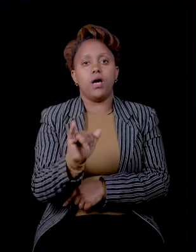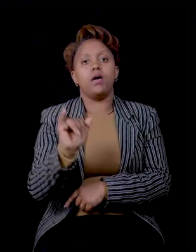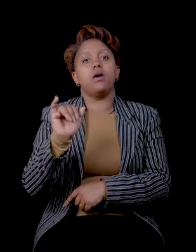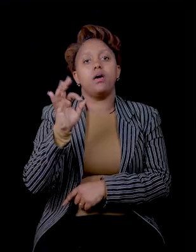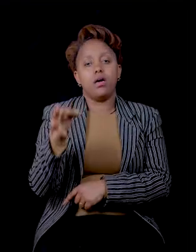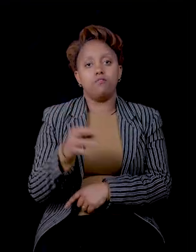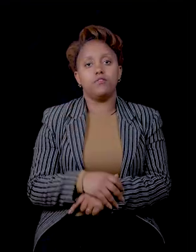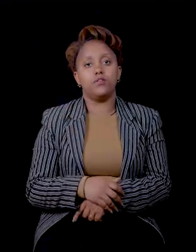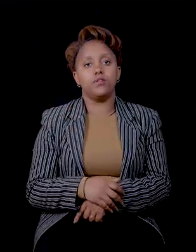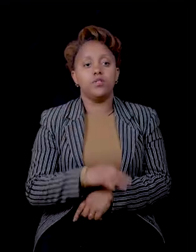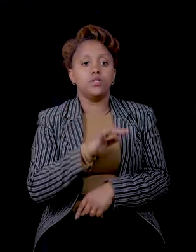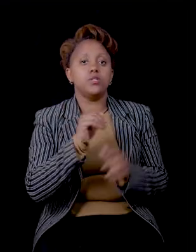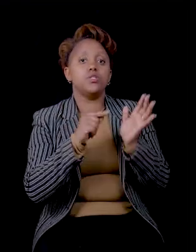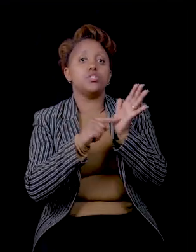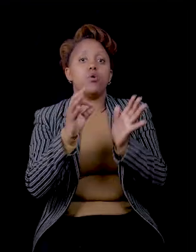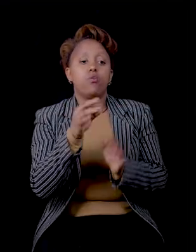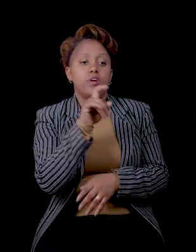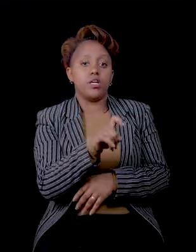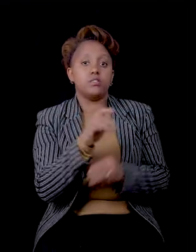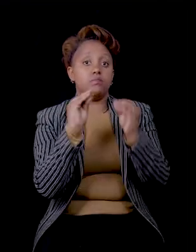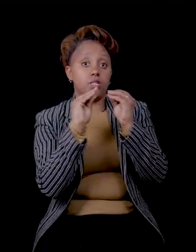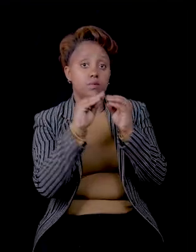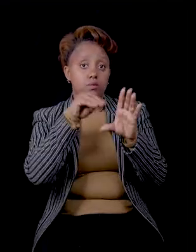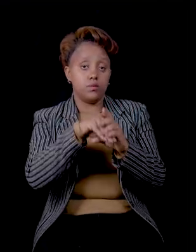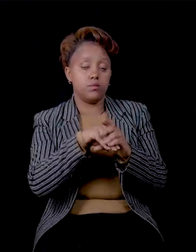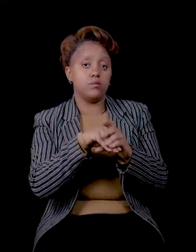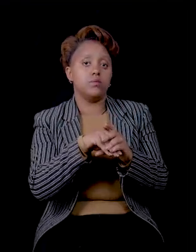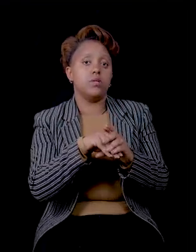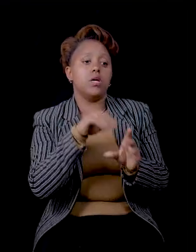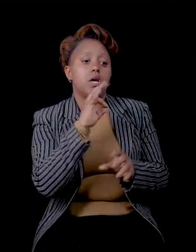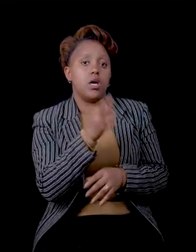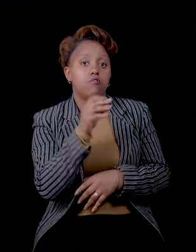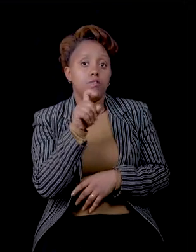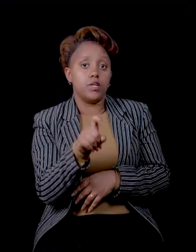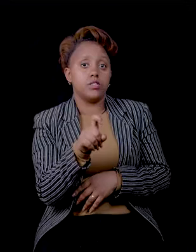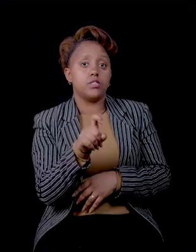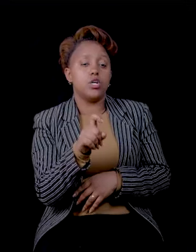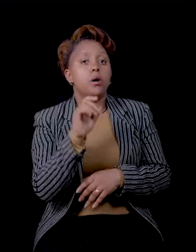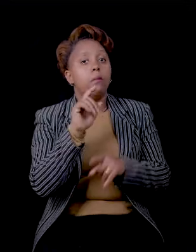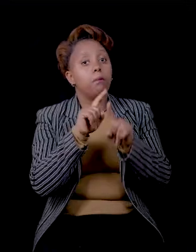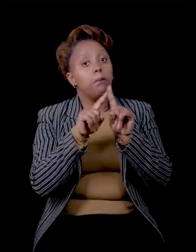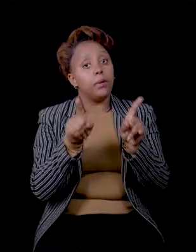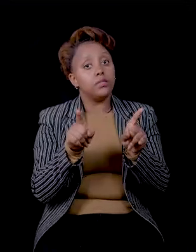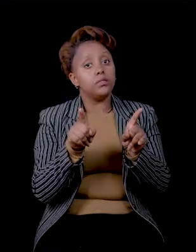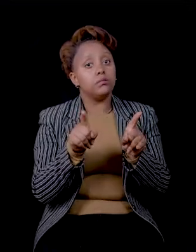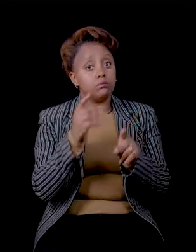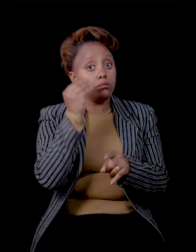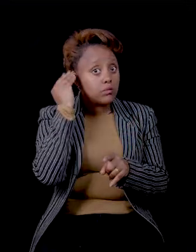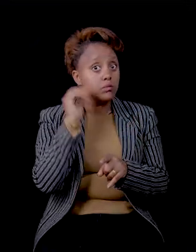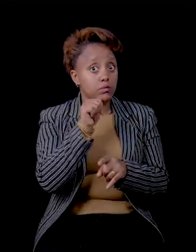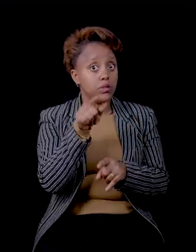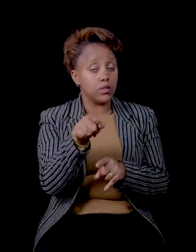f. The symbol f of x is mathematically read as f of x, but